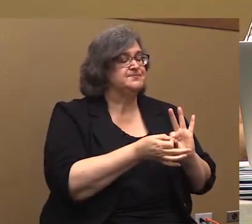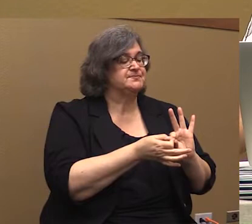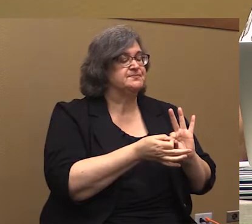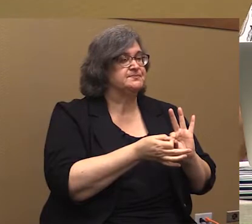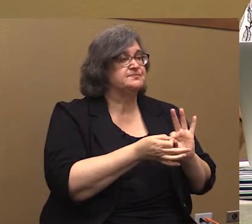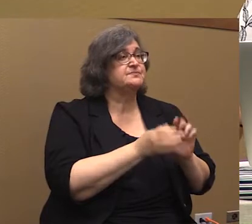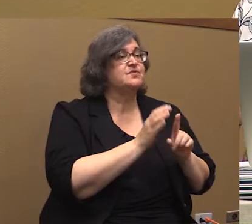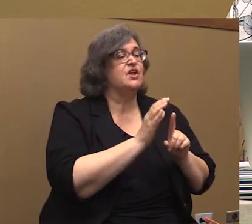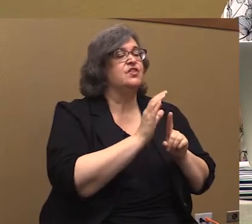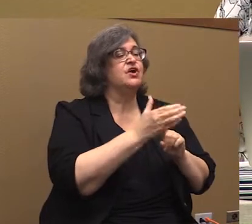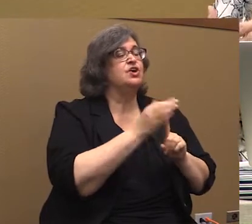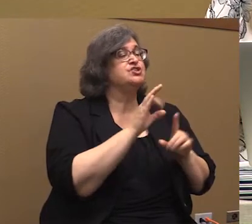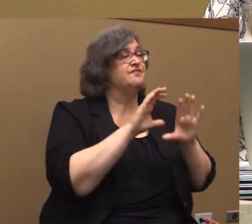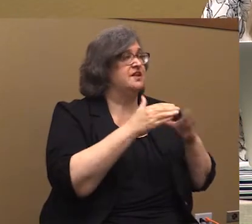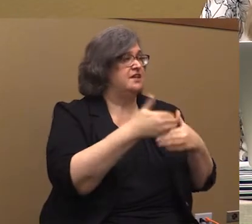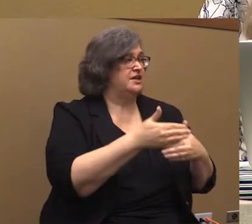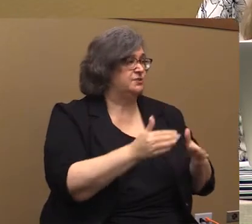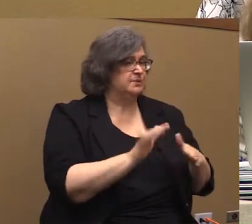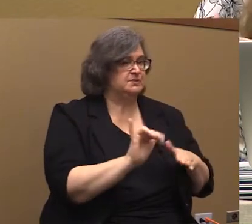interpret the